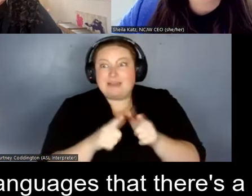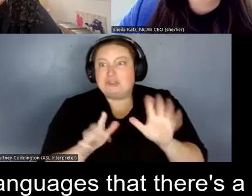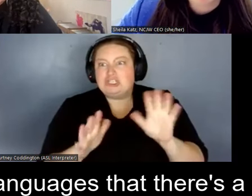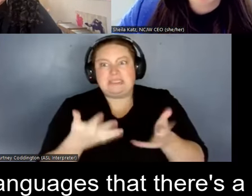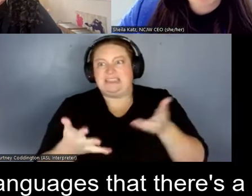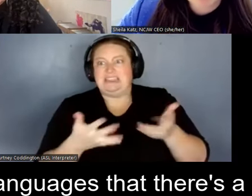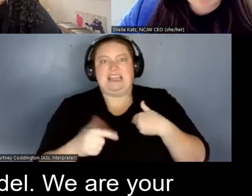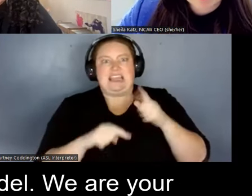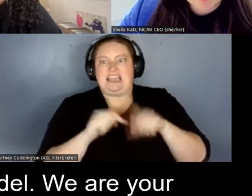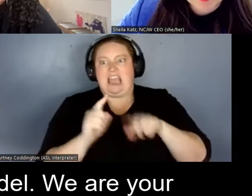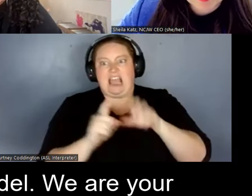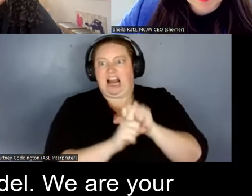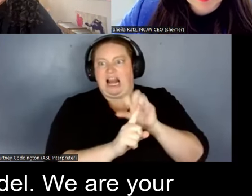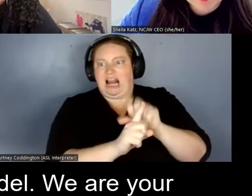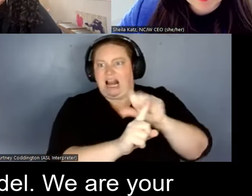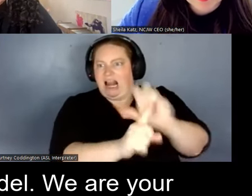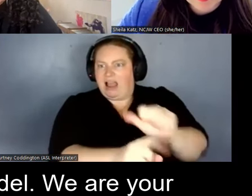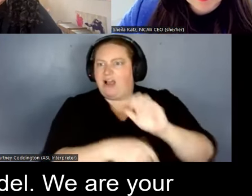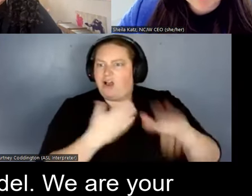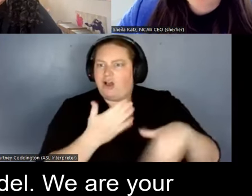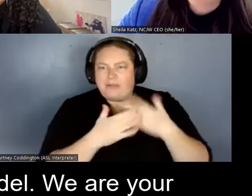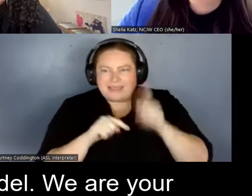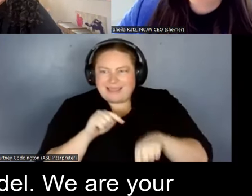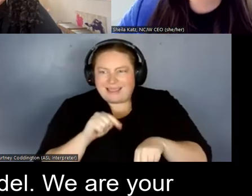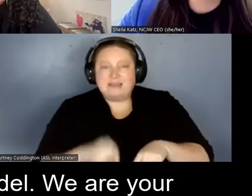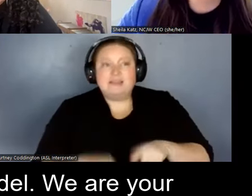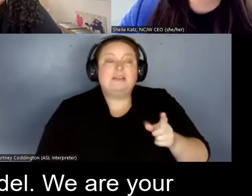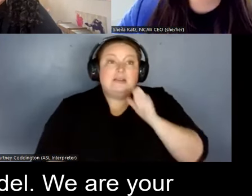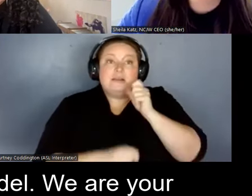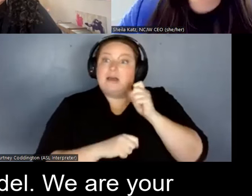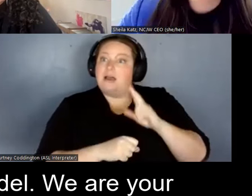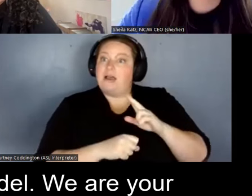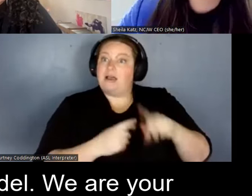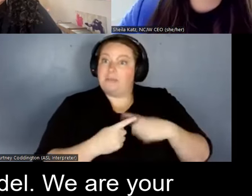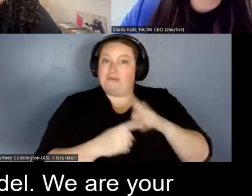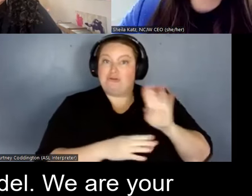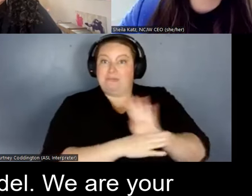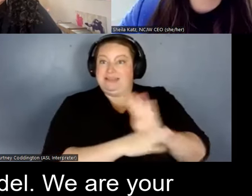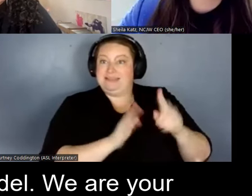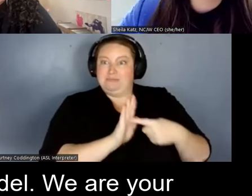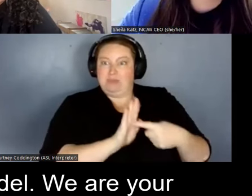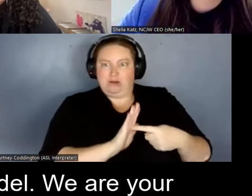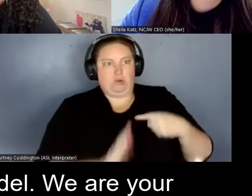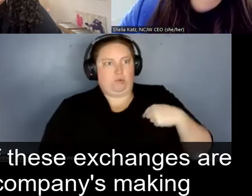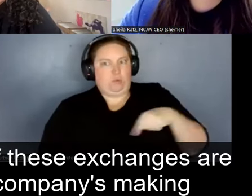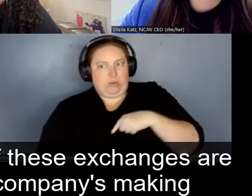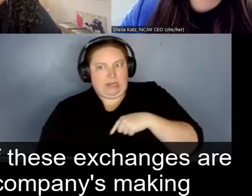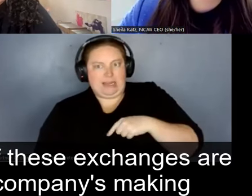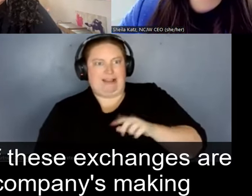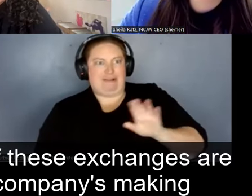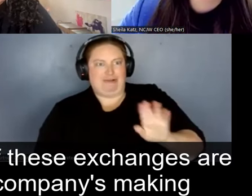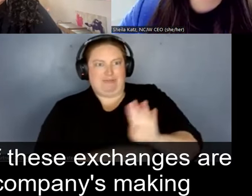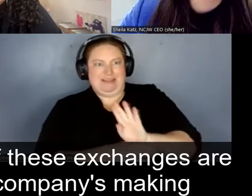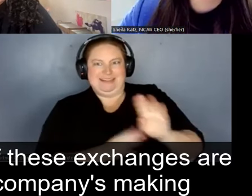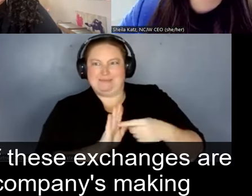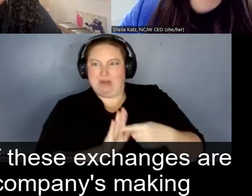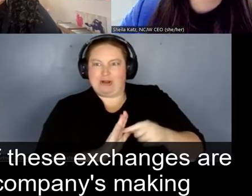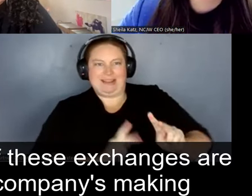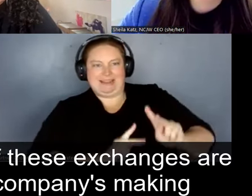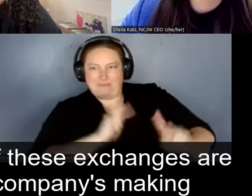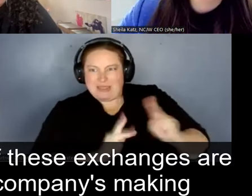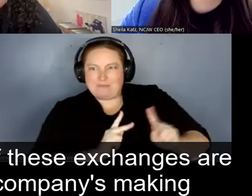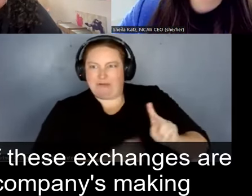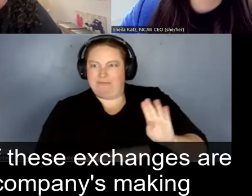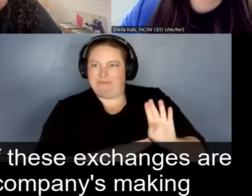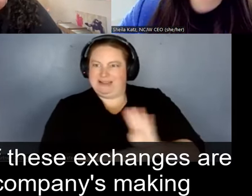that this is not about your business model. We are your business model. This is a these are people businesses. And so to the extent that